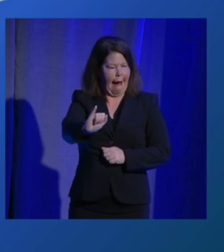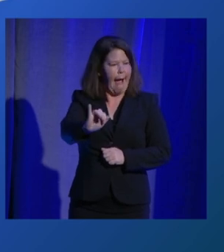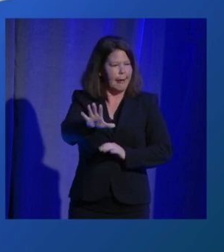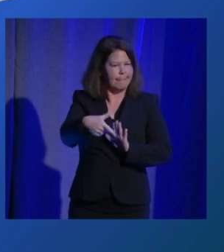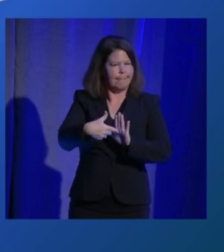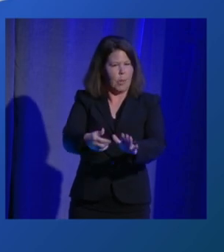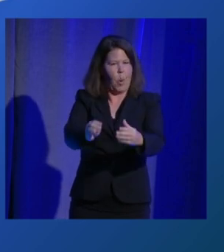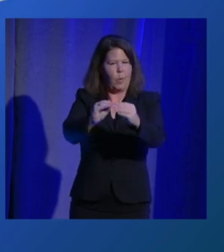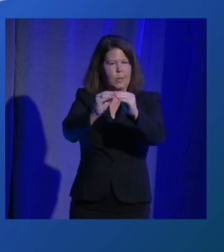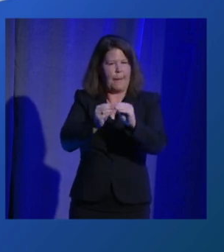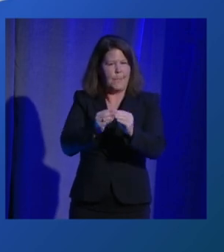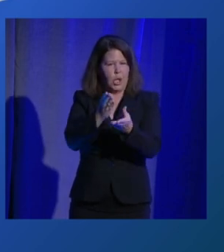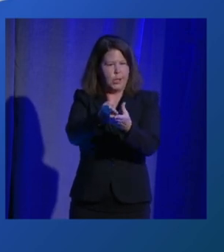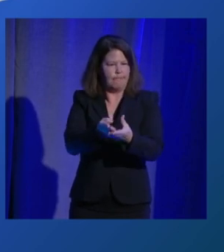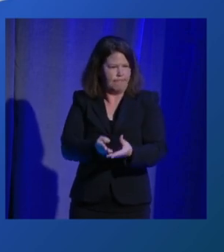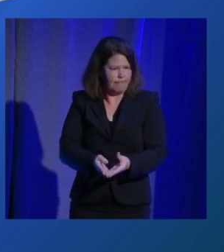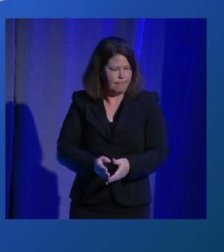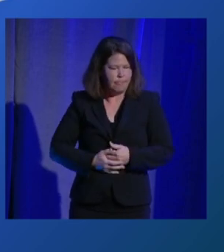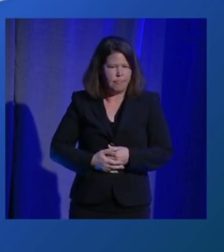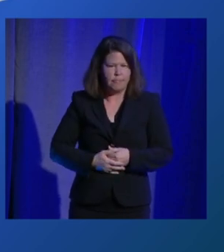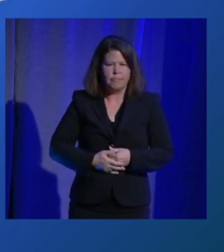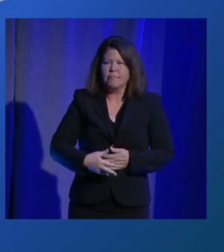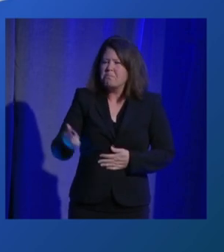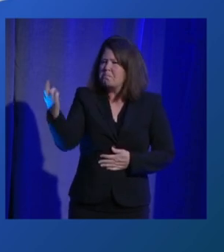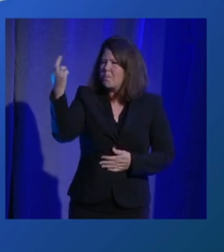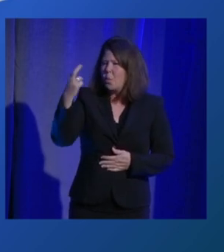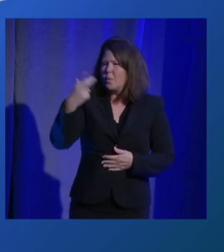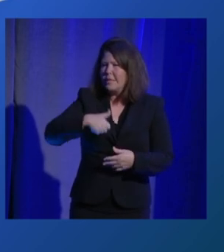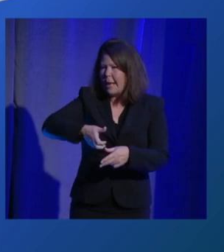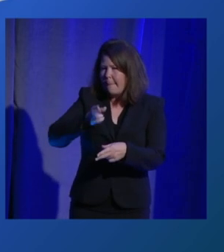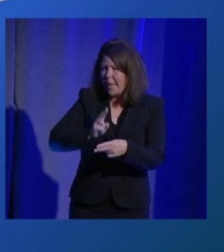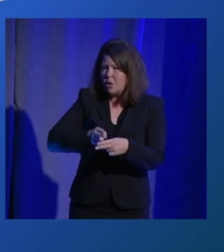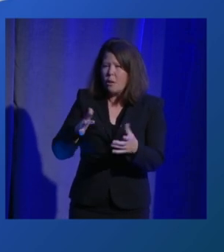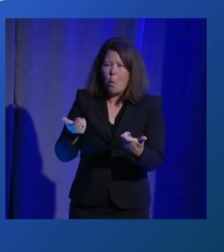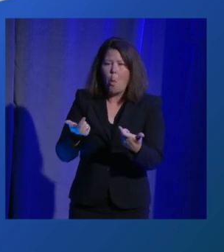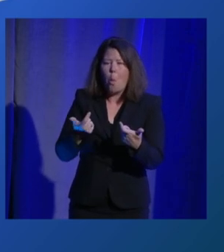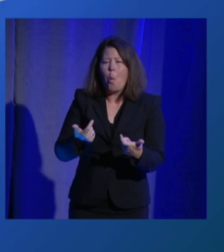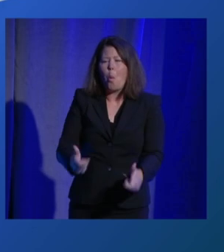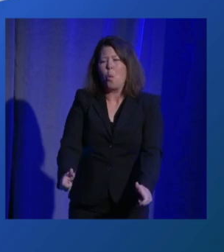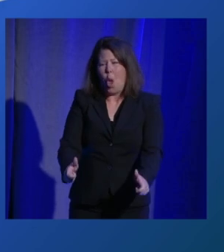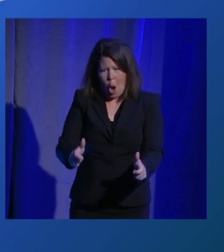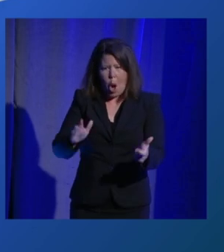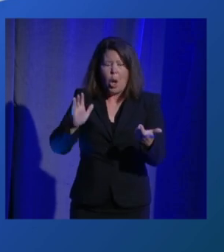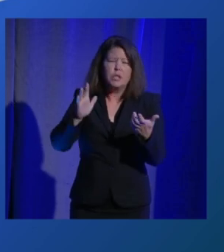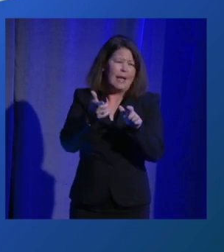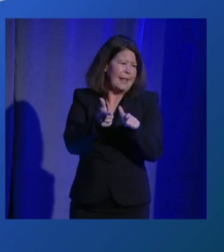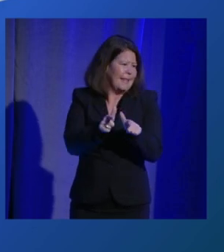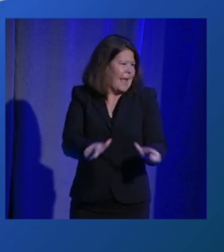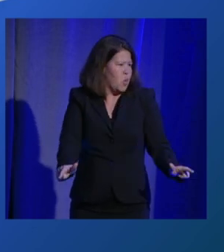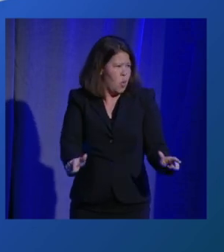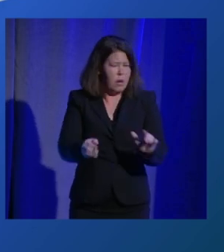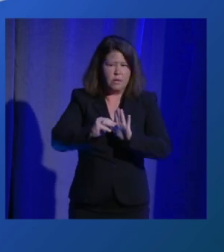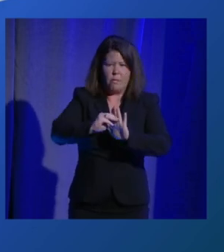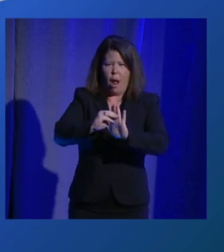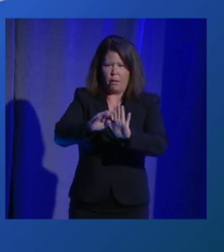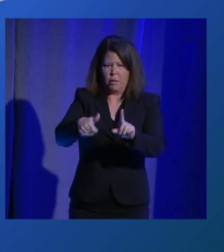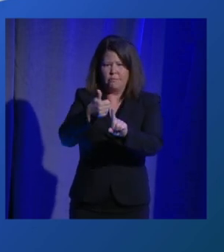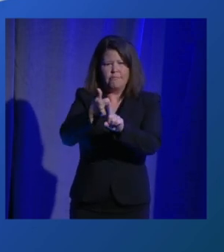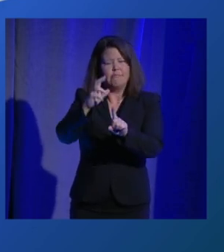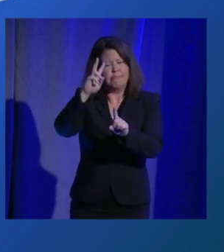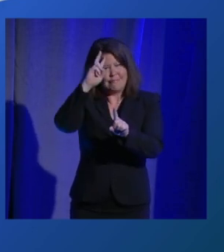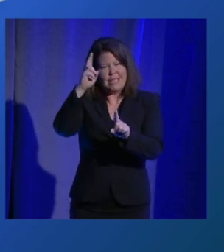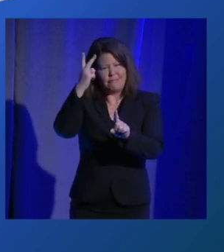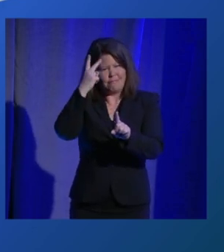because specifically large language models are greatly misunderstood large language models are the foundation of